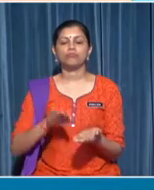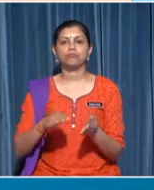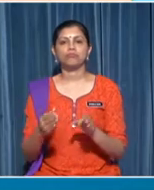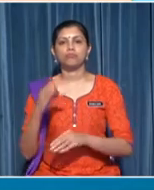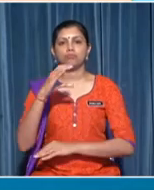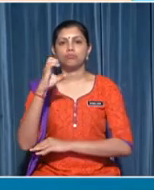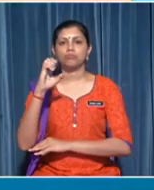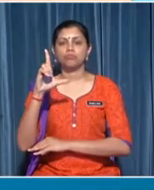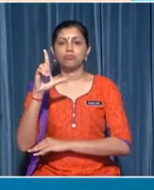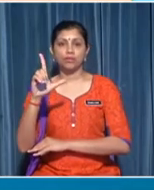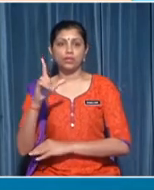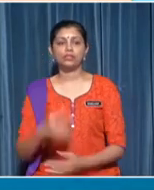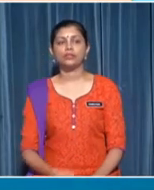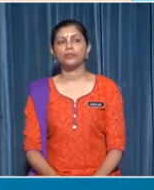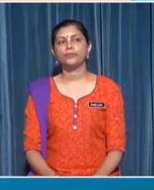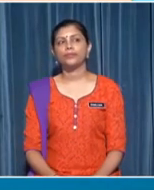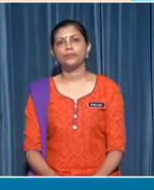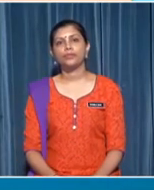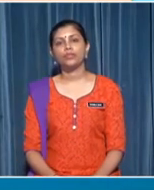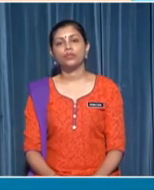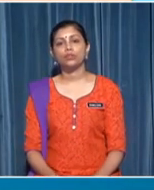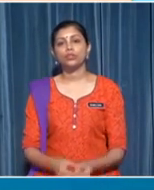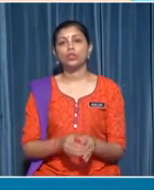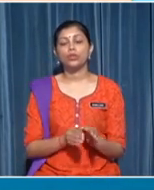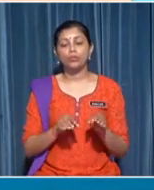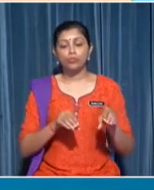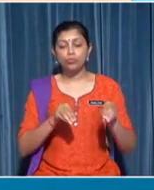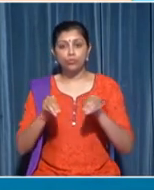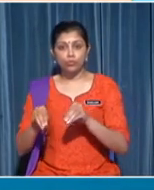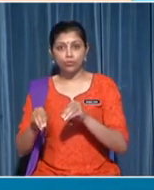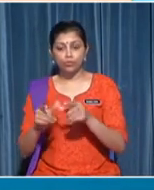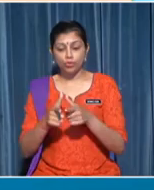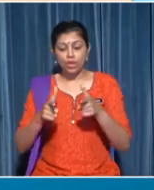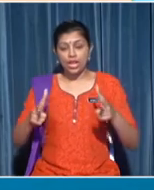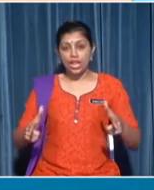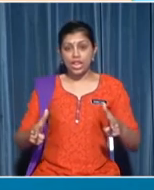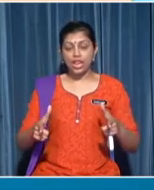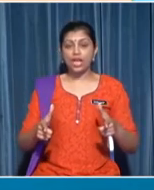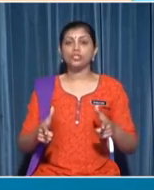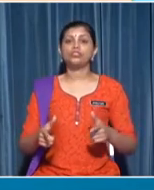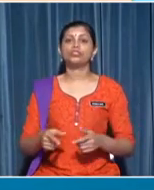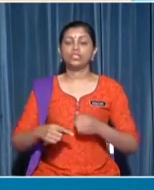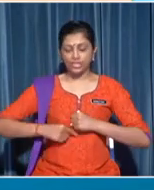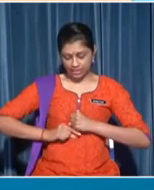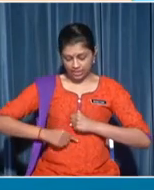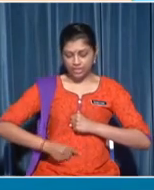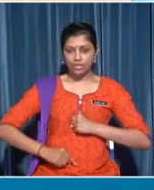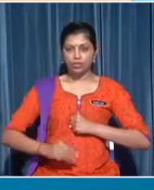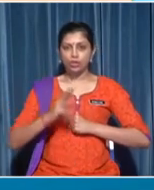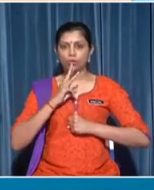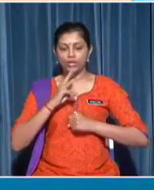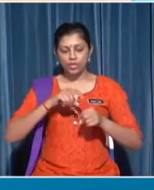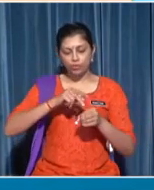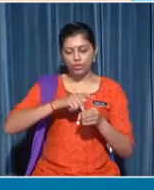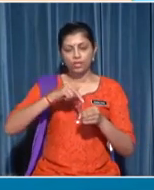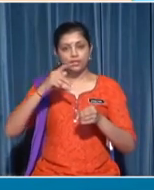cells. As they move along our large intestine, water will be drained out through